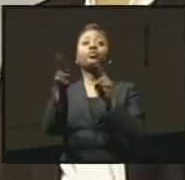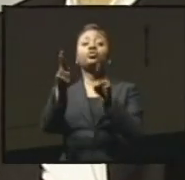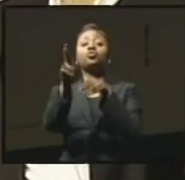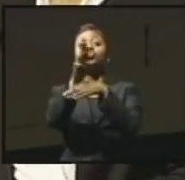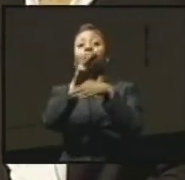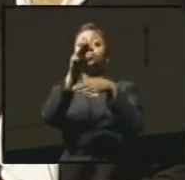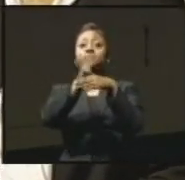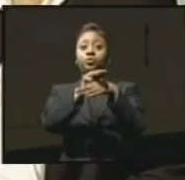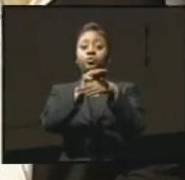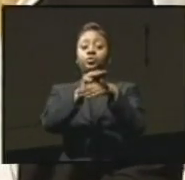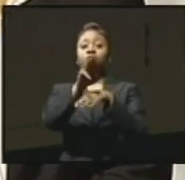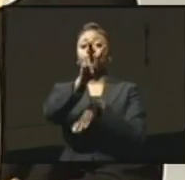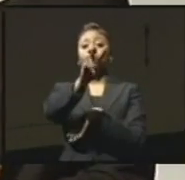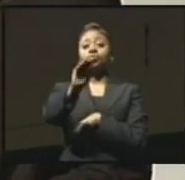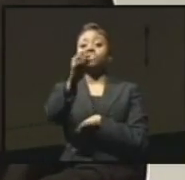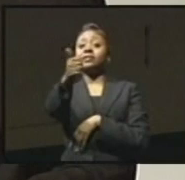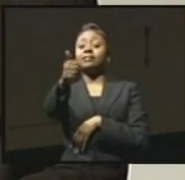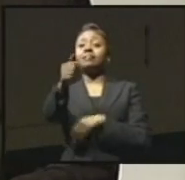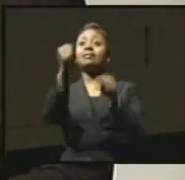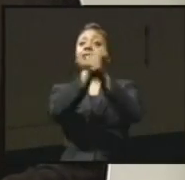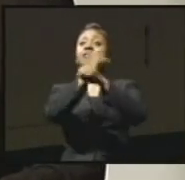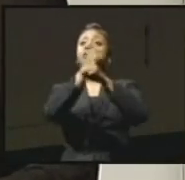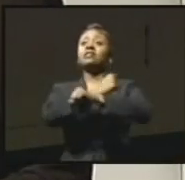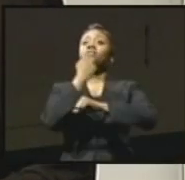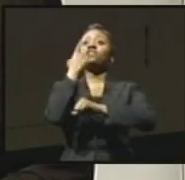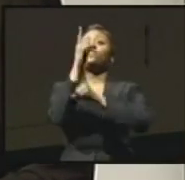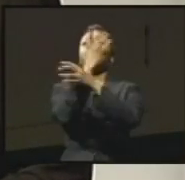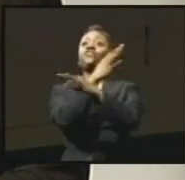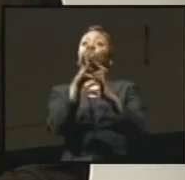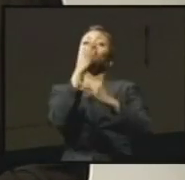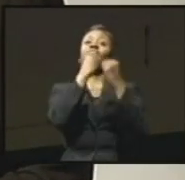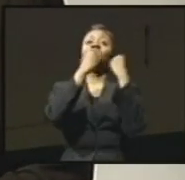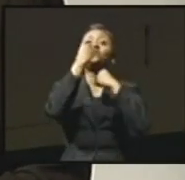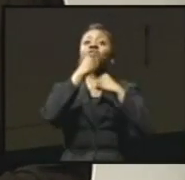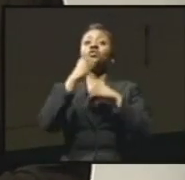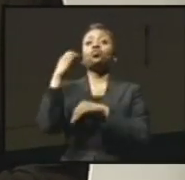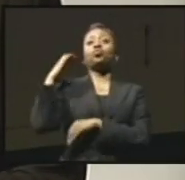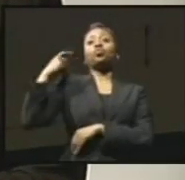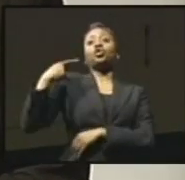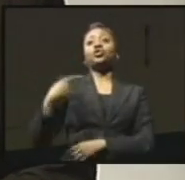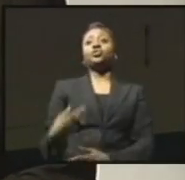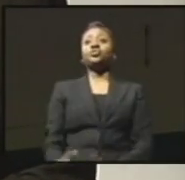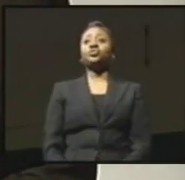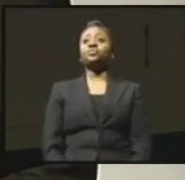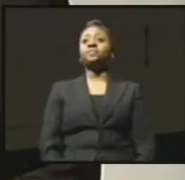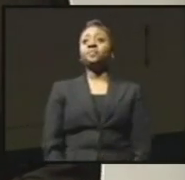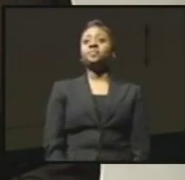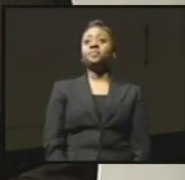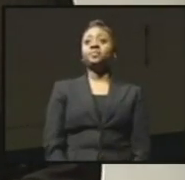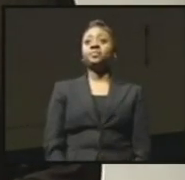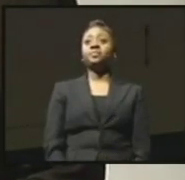Ministries, 2010 Fight for Freedom Fund Dinner Co-Chair.